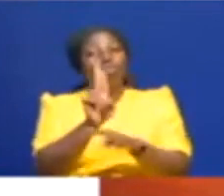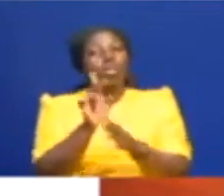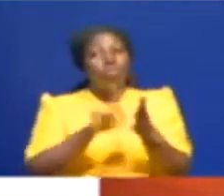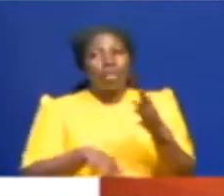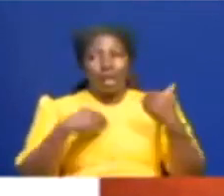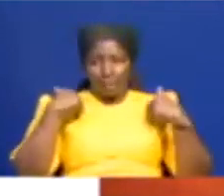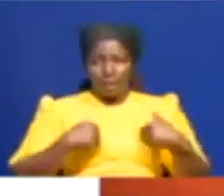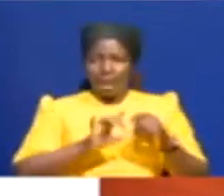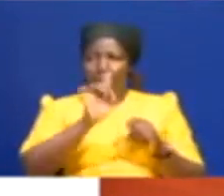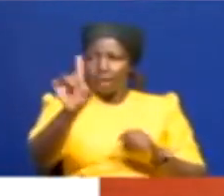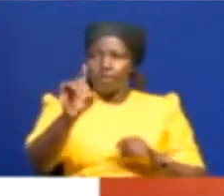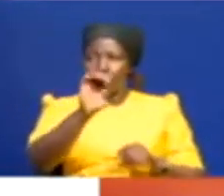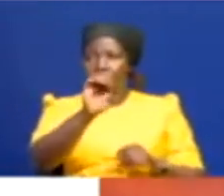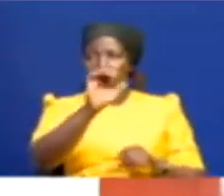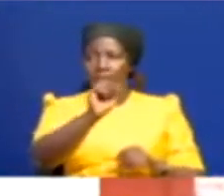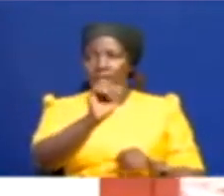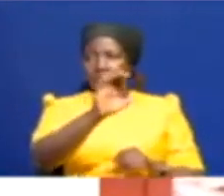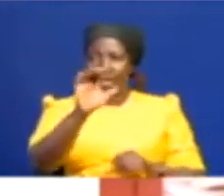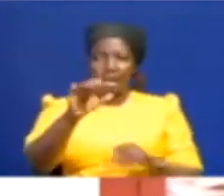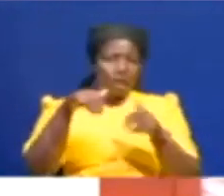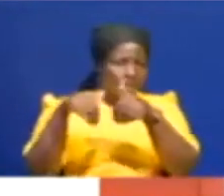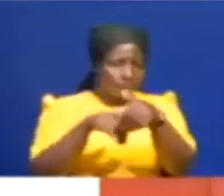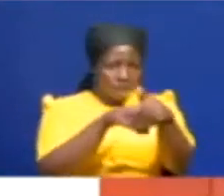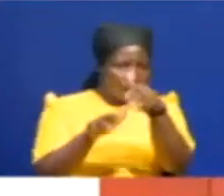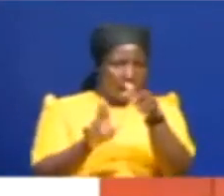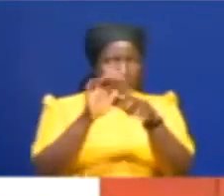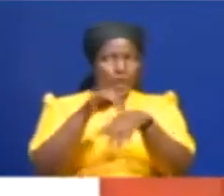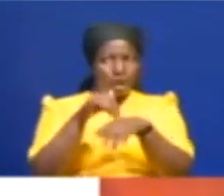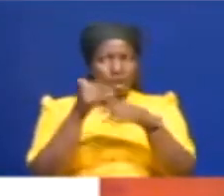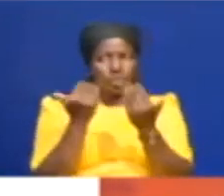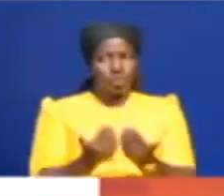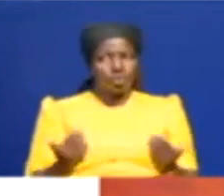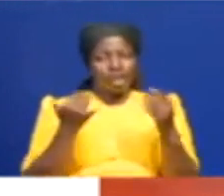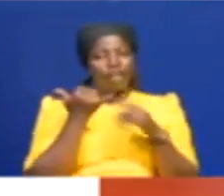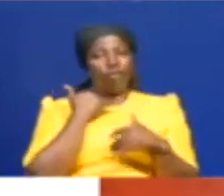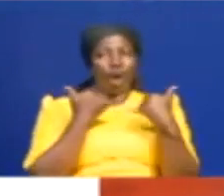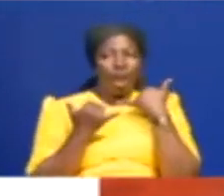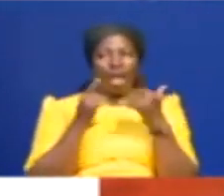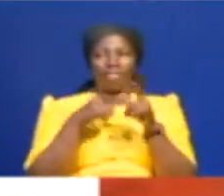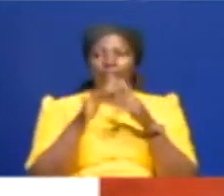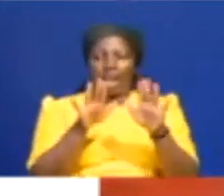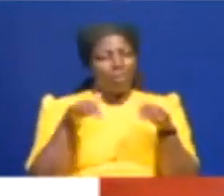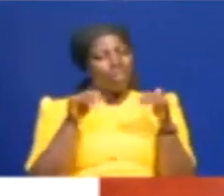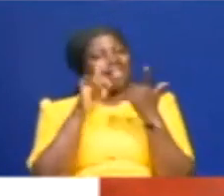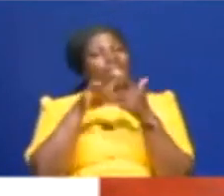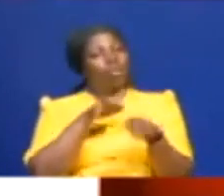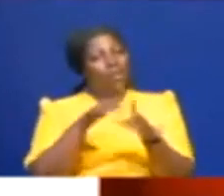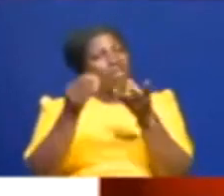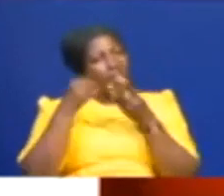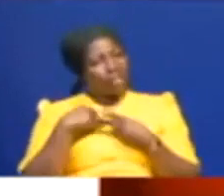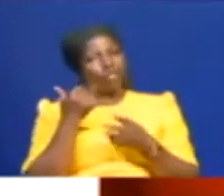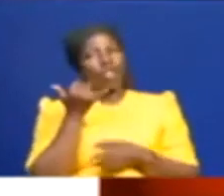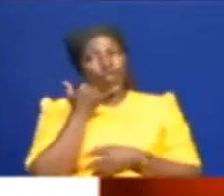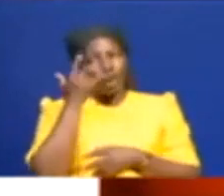integrity center kufuatilia simu za watoto. Na nilingojea mpaka wakanipa hizo simu